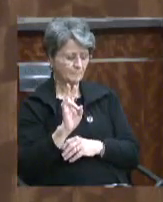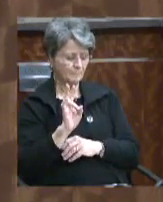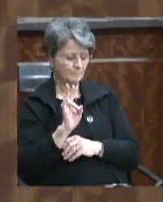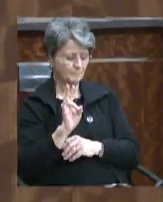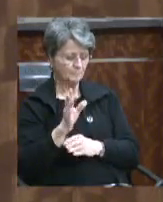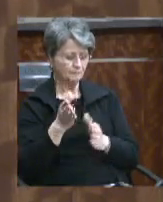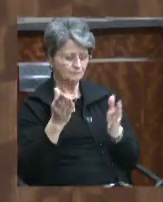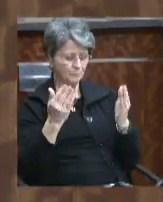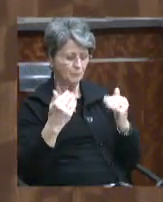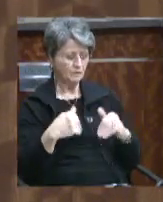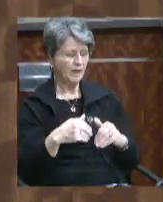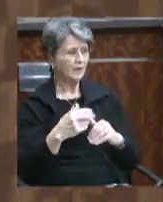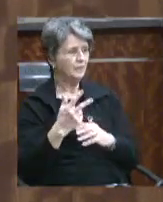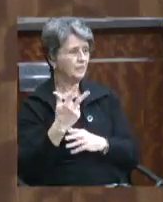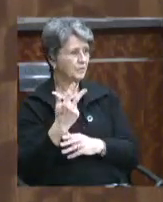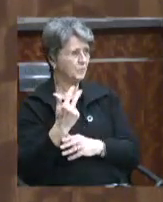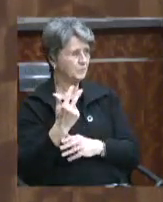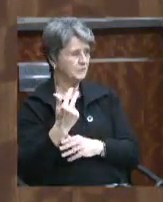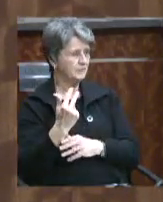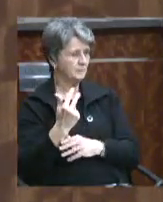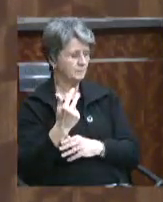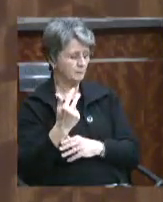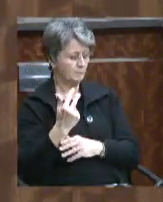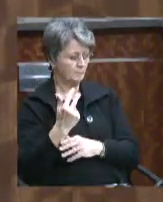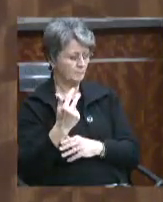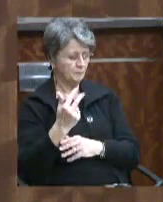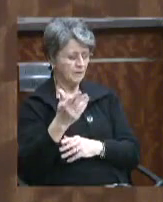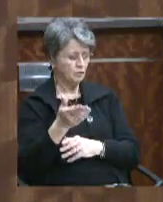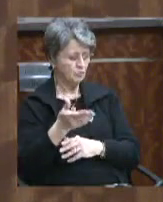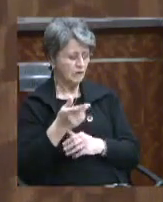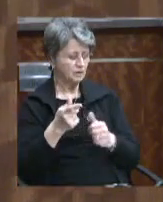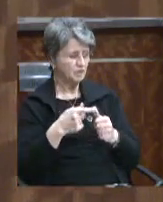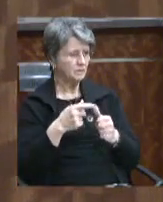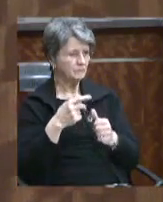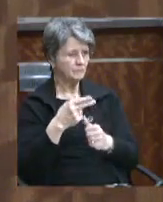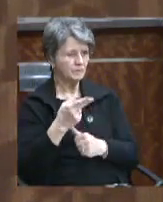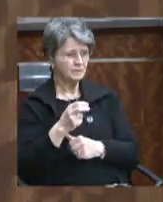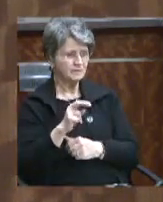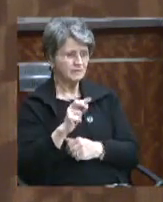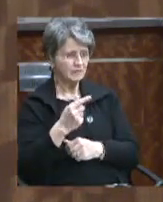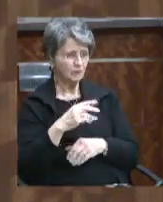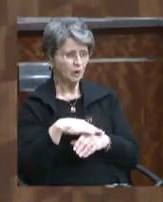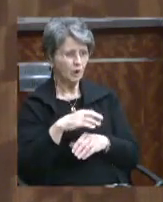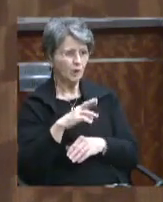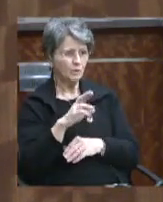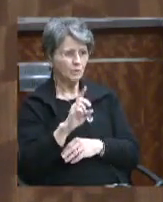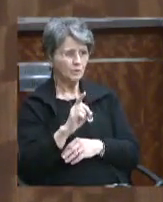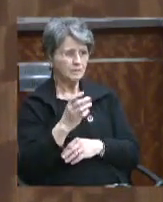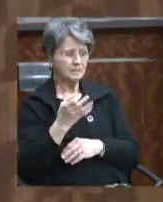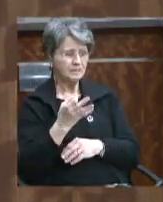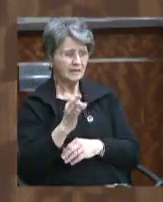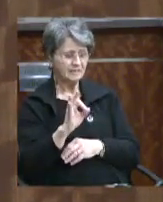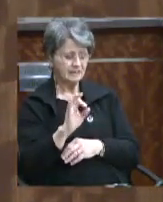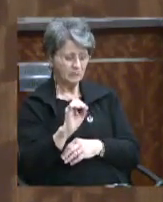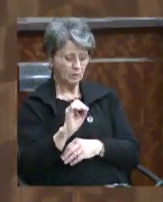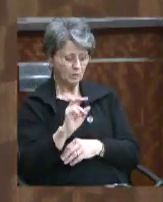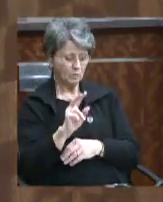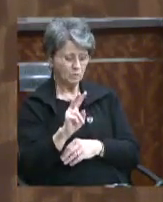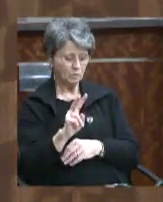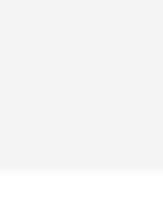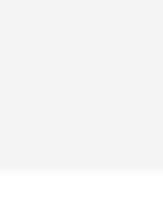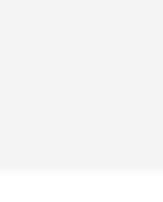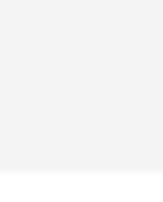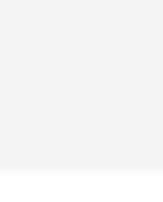Move to agenda item number 13. Introduction and first public hearing on ordinance number 1902,